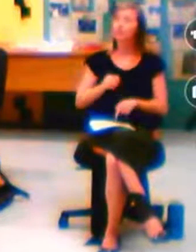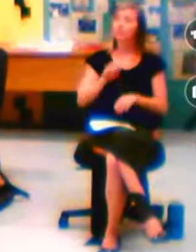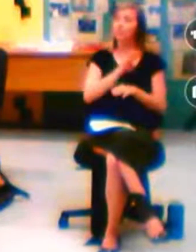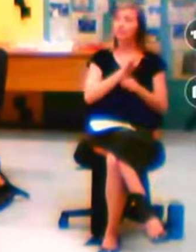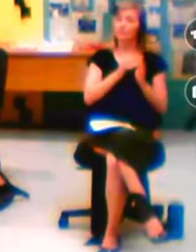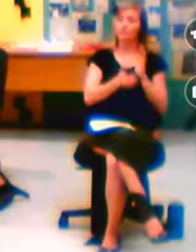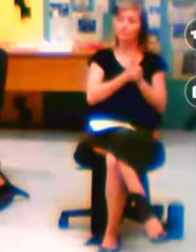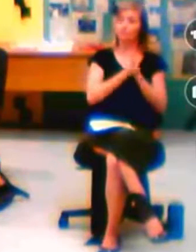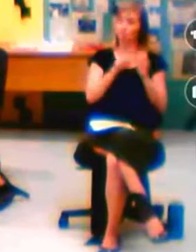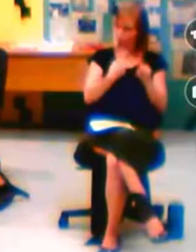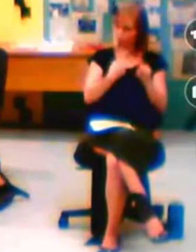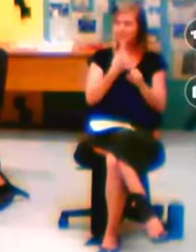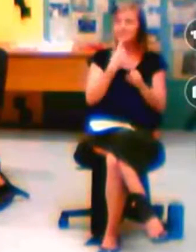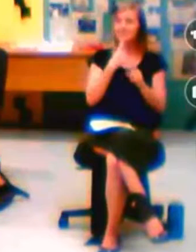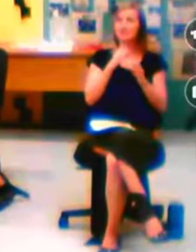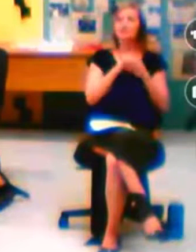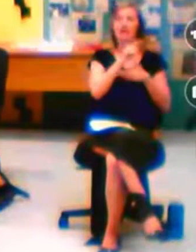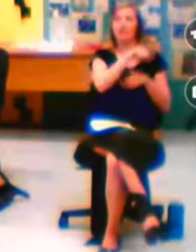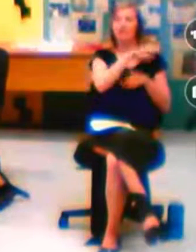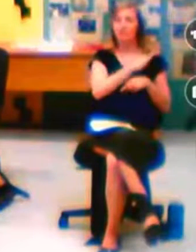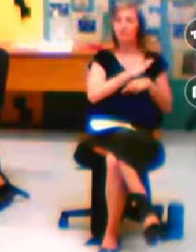is their compensation set?